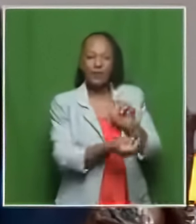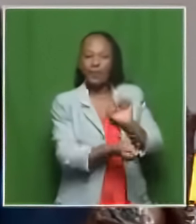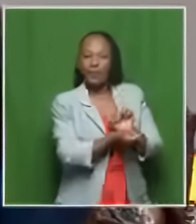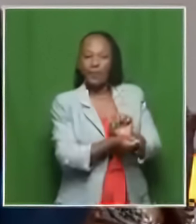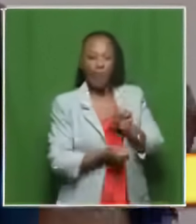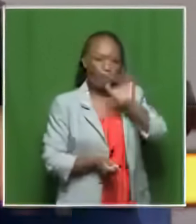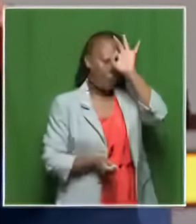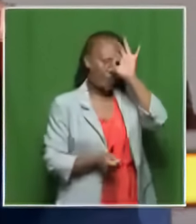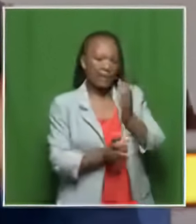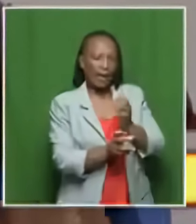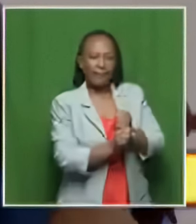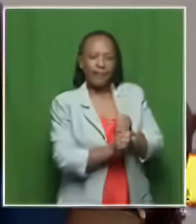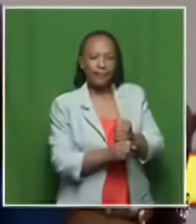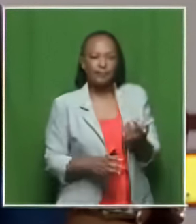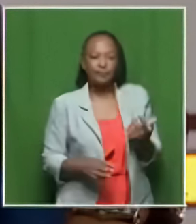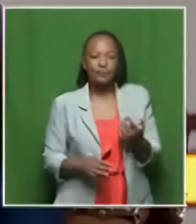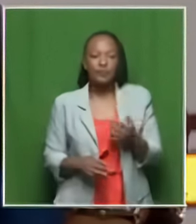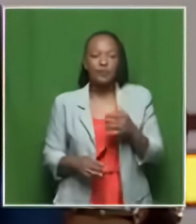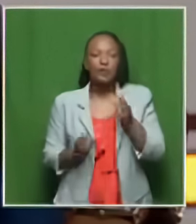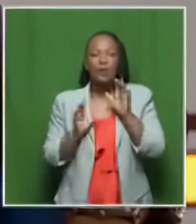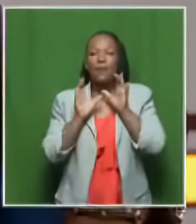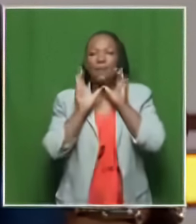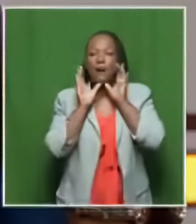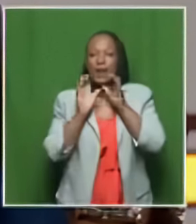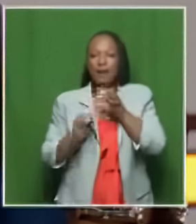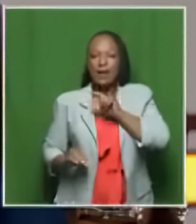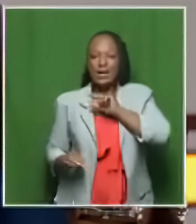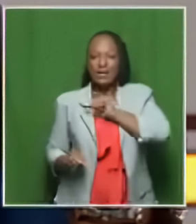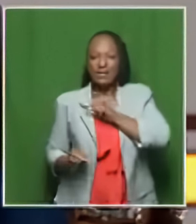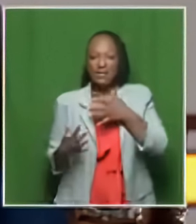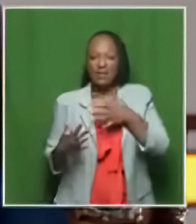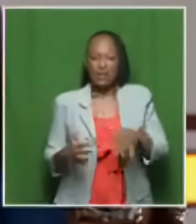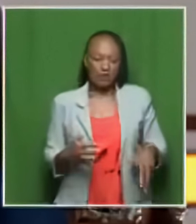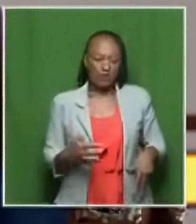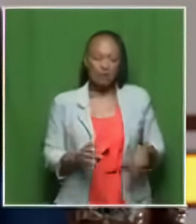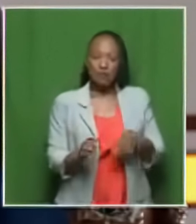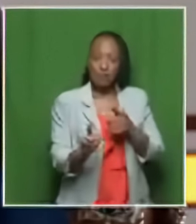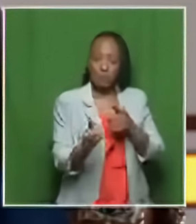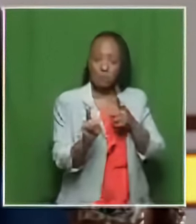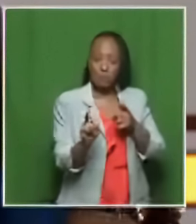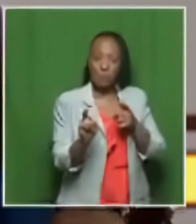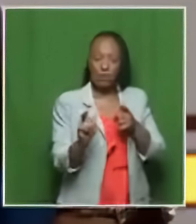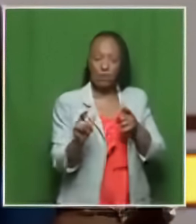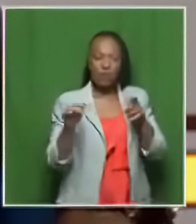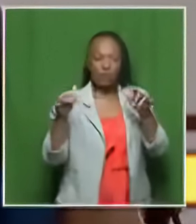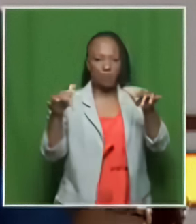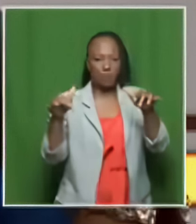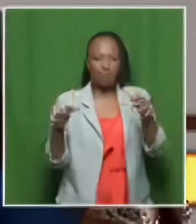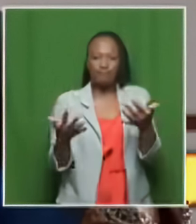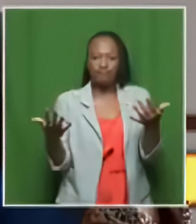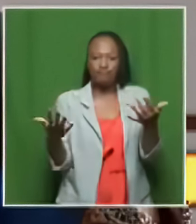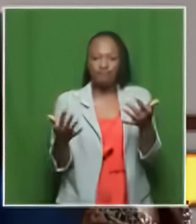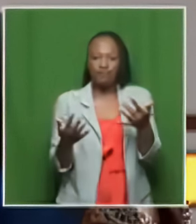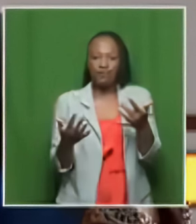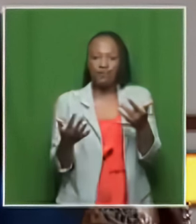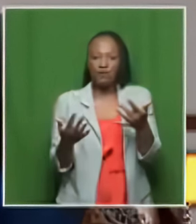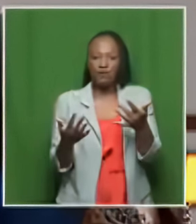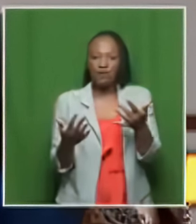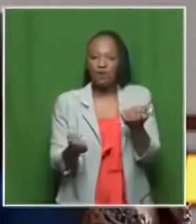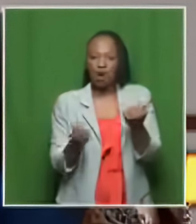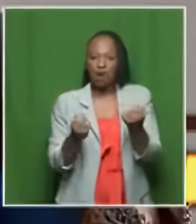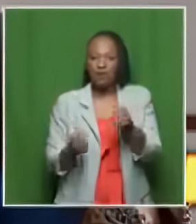of the police. So when you say Malema is found guilty of having discharged a firearm in public, and I'm in that court and we're to